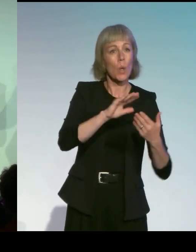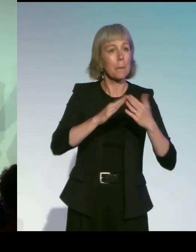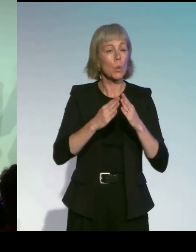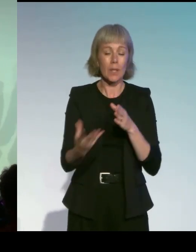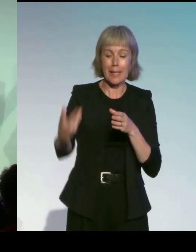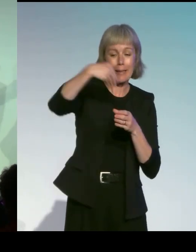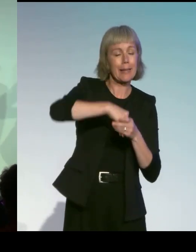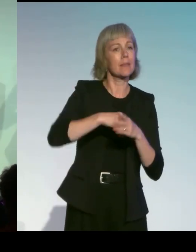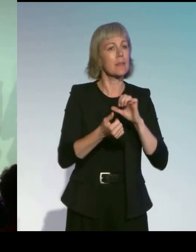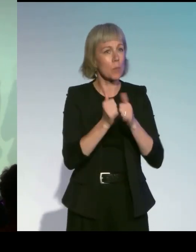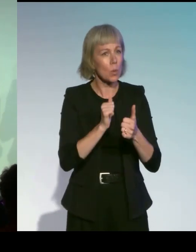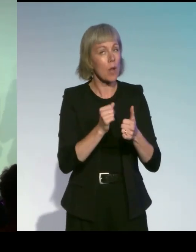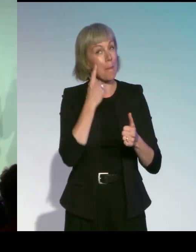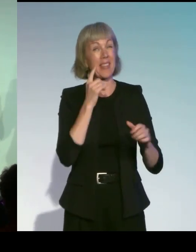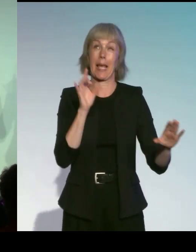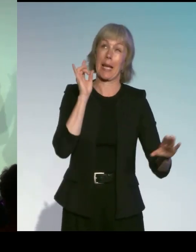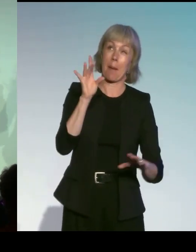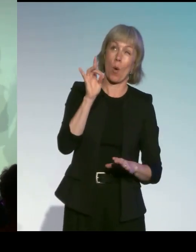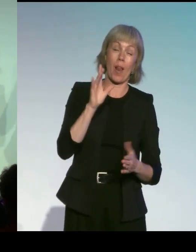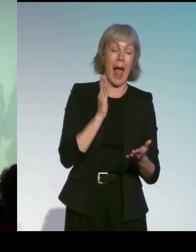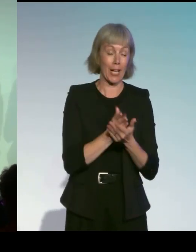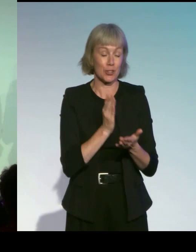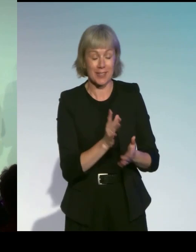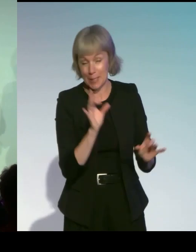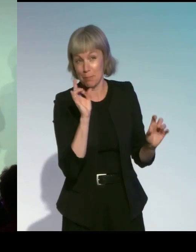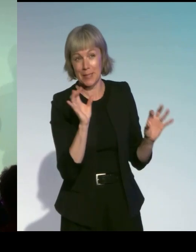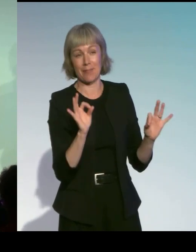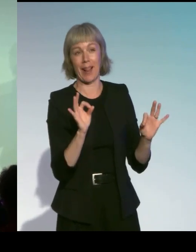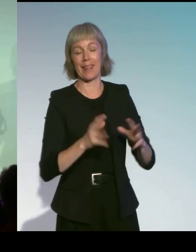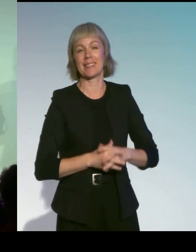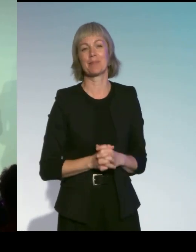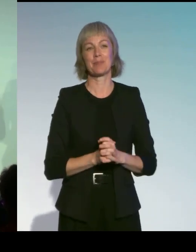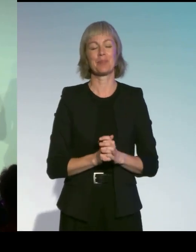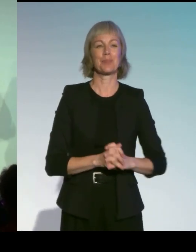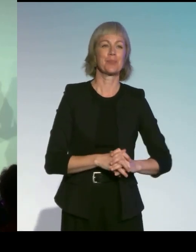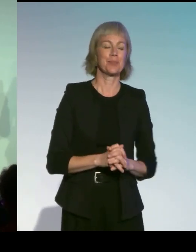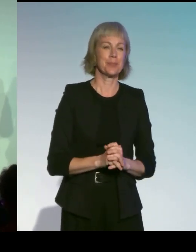the Pacific. And I'm particularly thinking about netball. I'll just put it